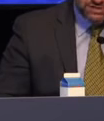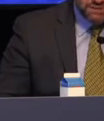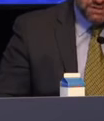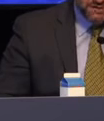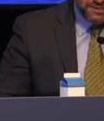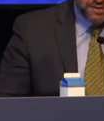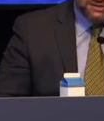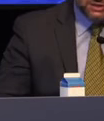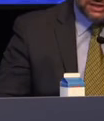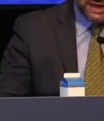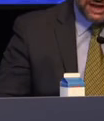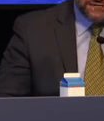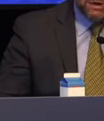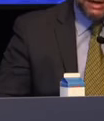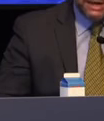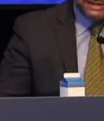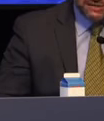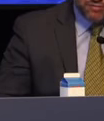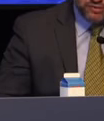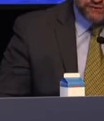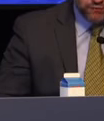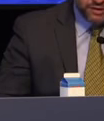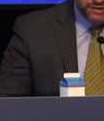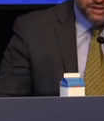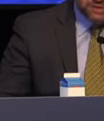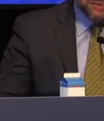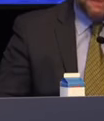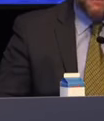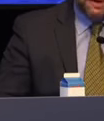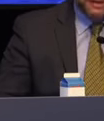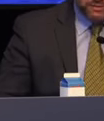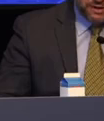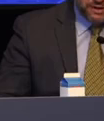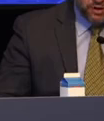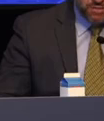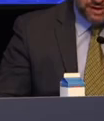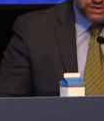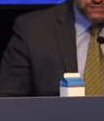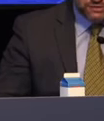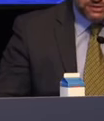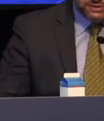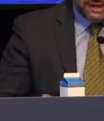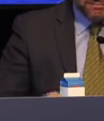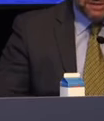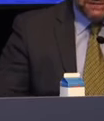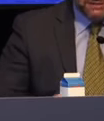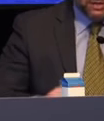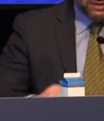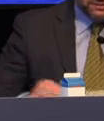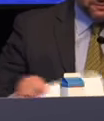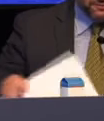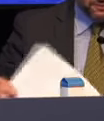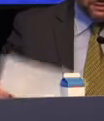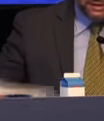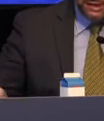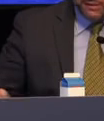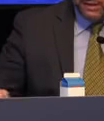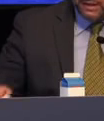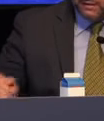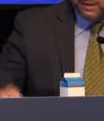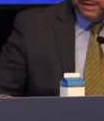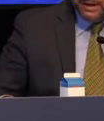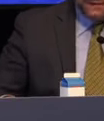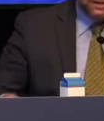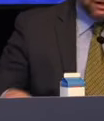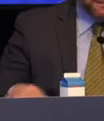for the U.S. Department of Labor has issued a guide for recognizing and reporting fraud, which may be found on our homepage. So again, please be vigilant. I want to